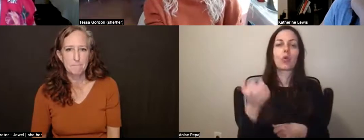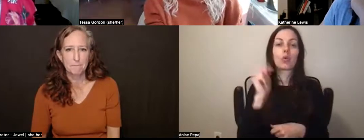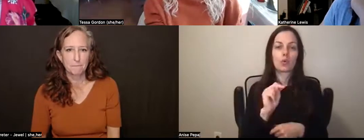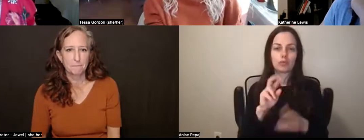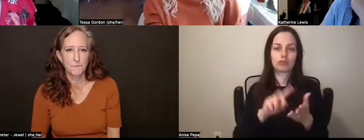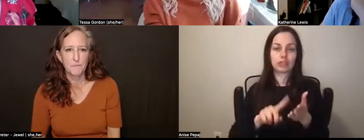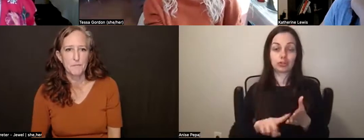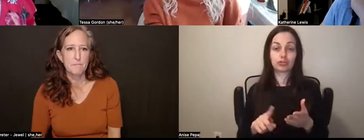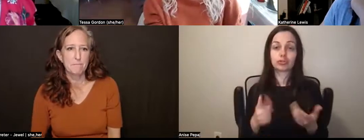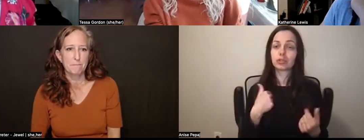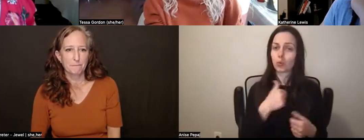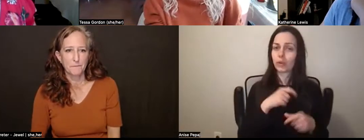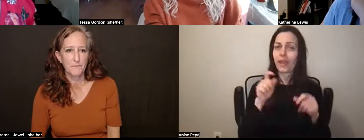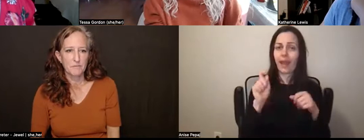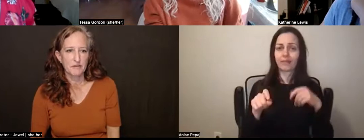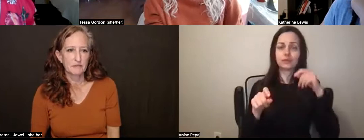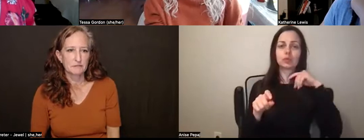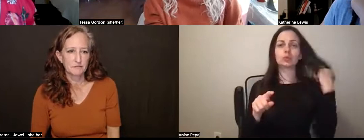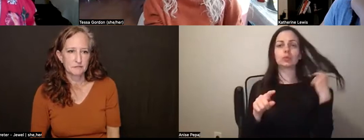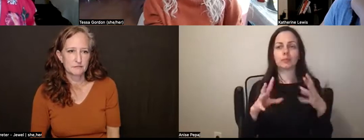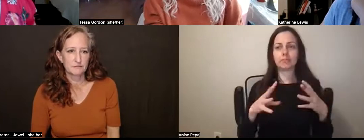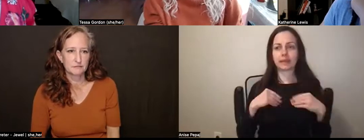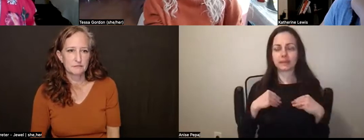so we have to just be okay with